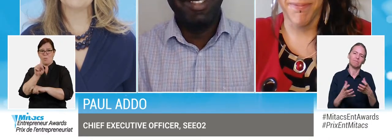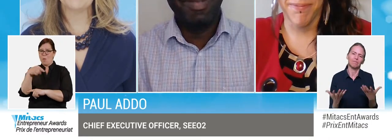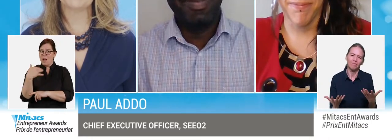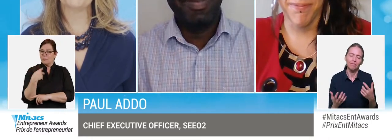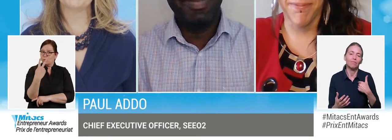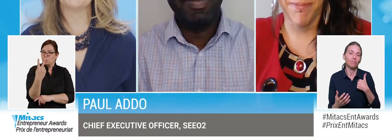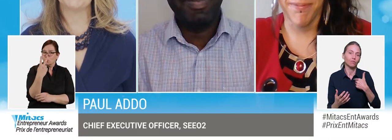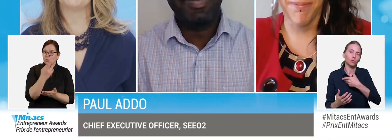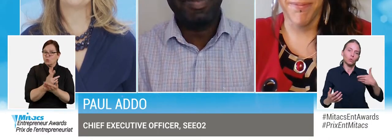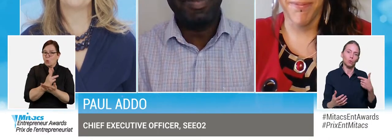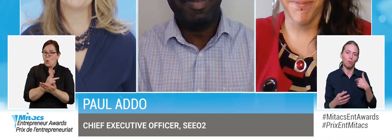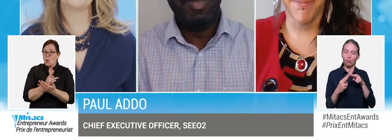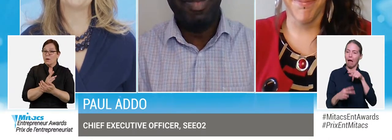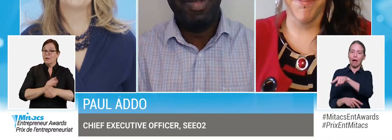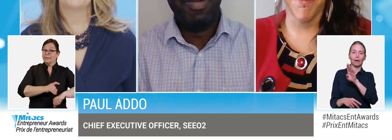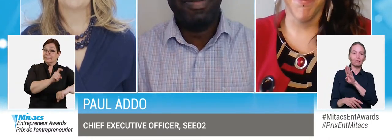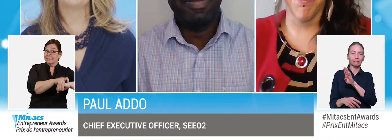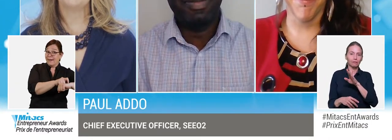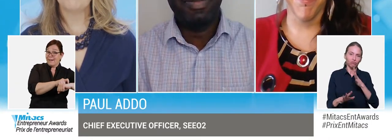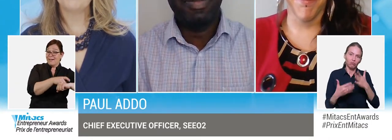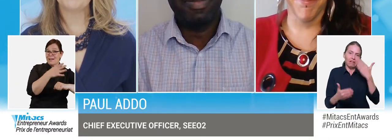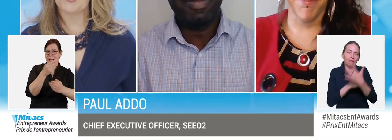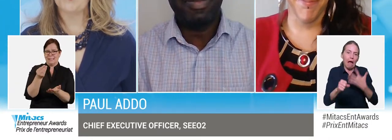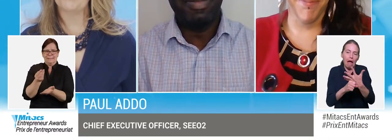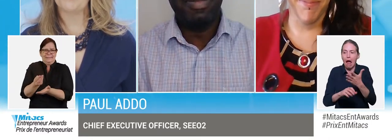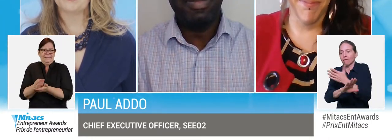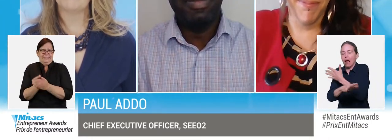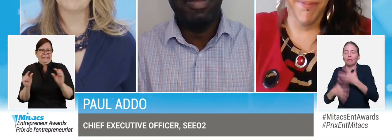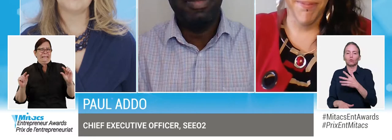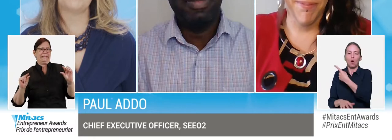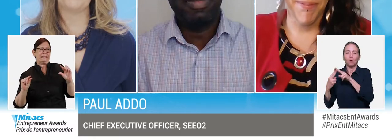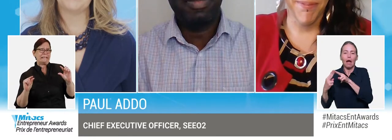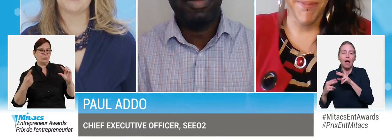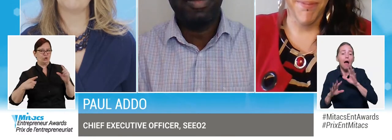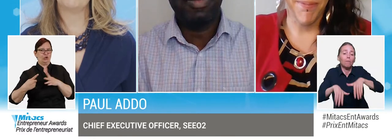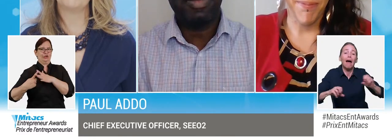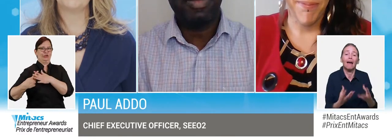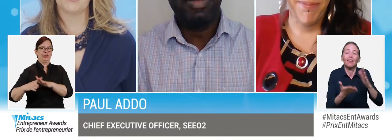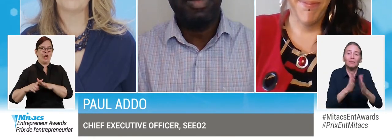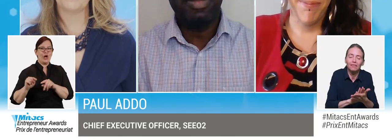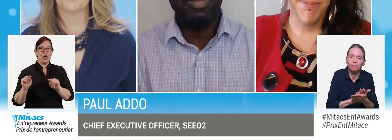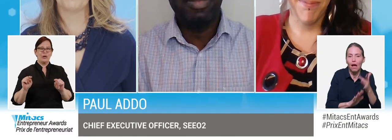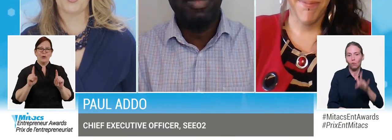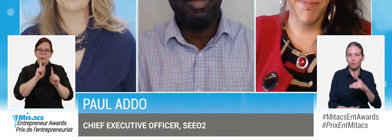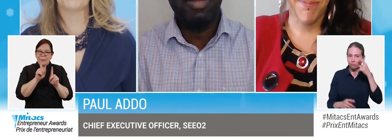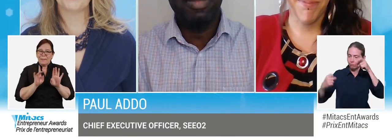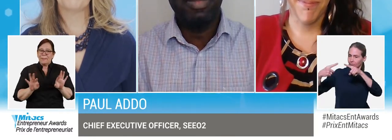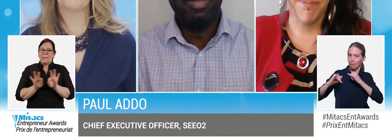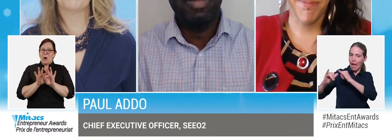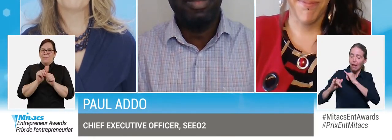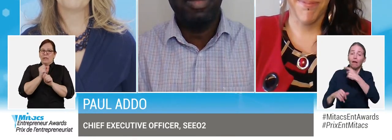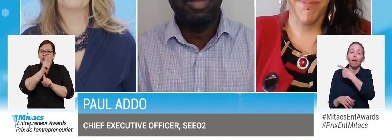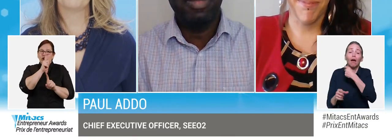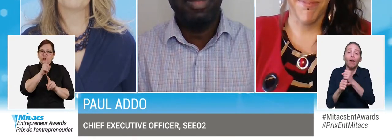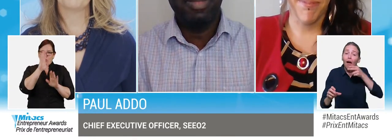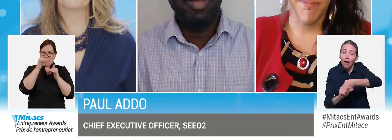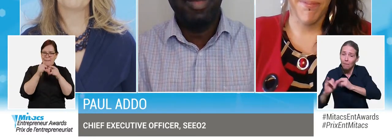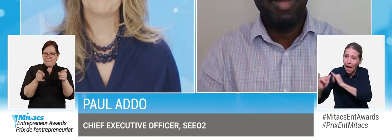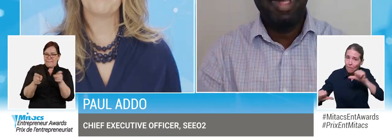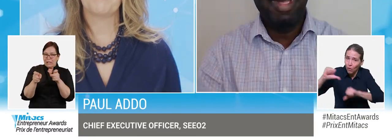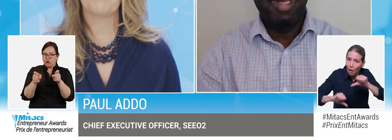I have one last question, and it's for you. I'd love to know what advice you would give to other entrepreneurs.